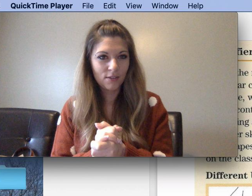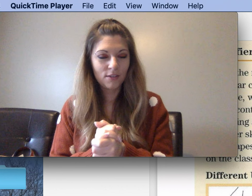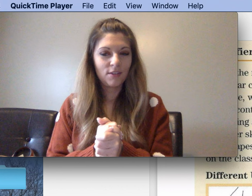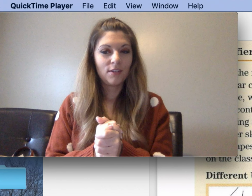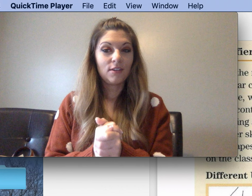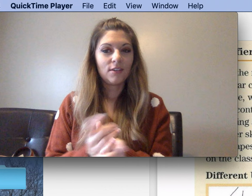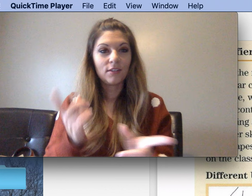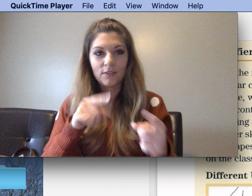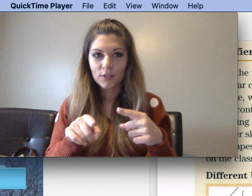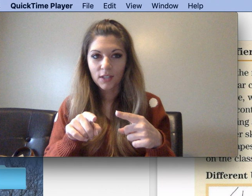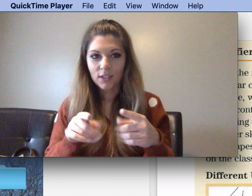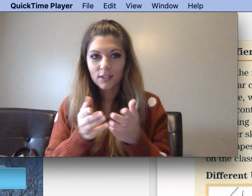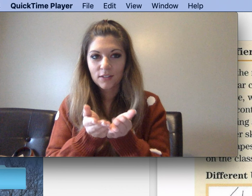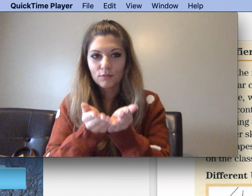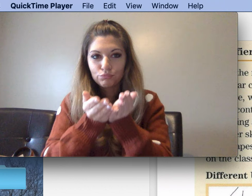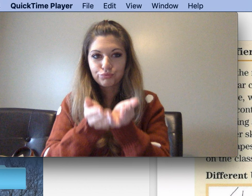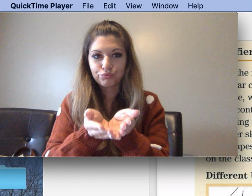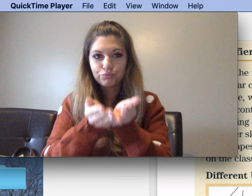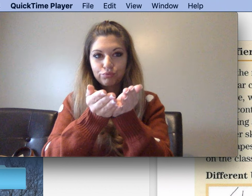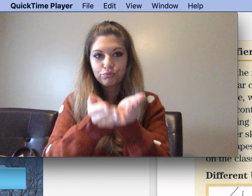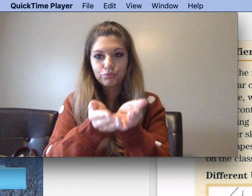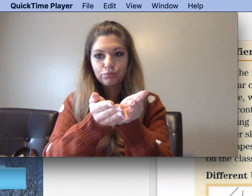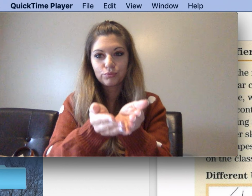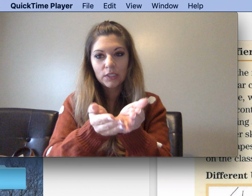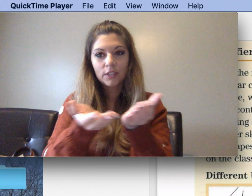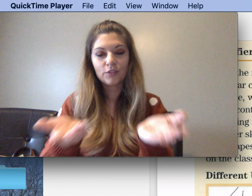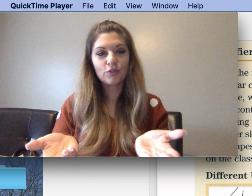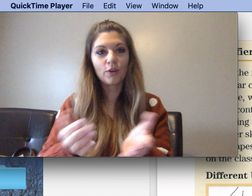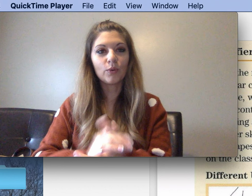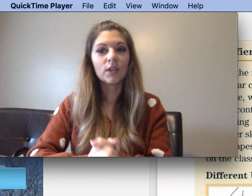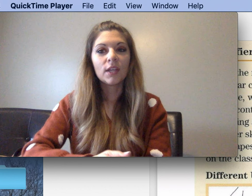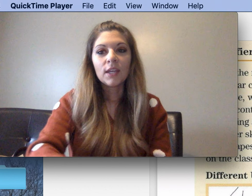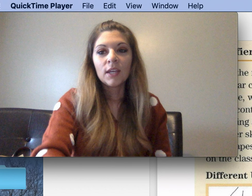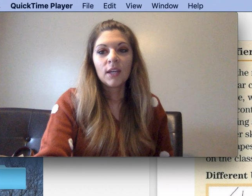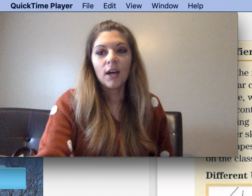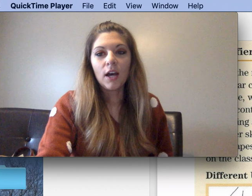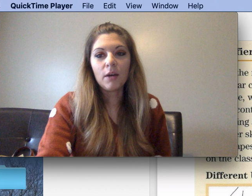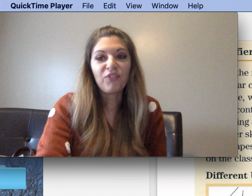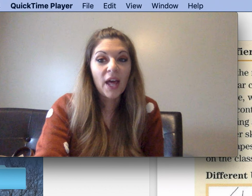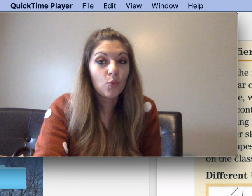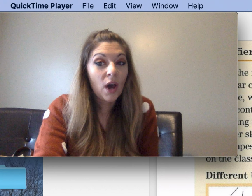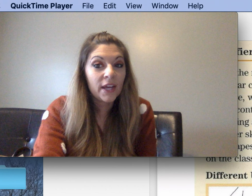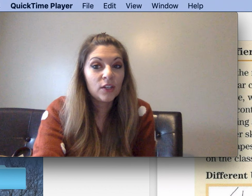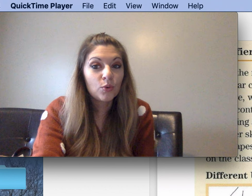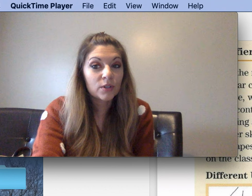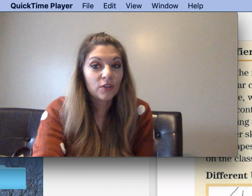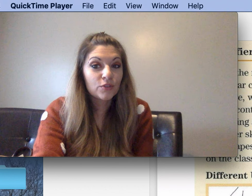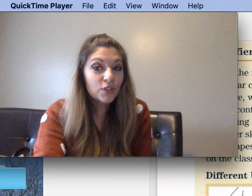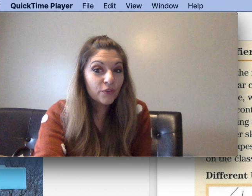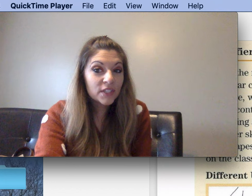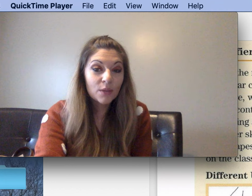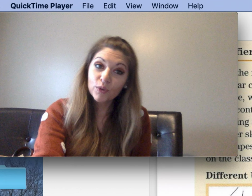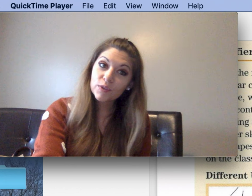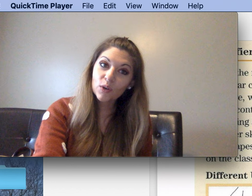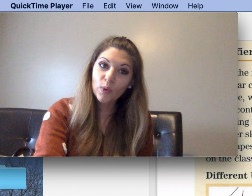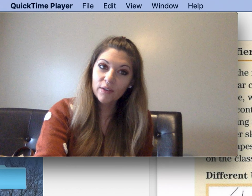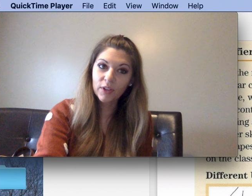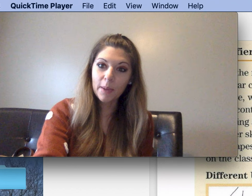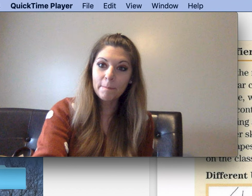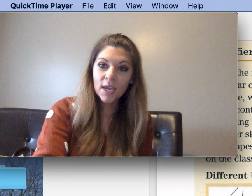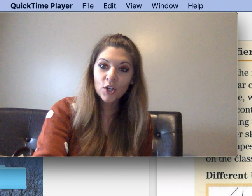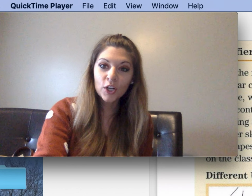Give me a second. So Flat, wide, horizontal surface that moves